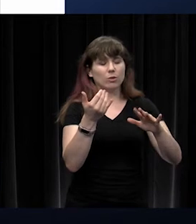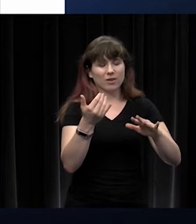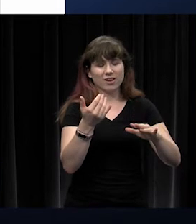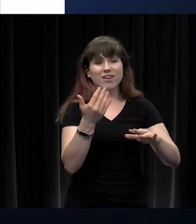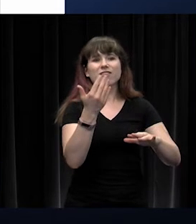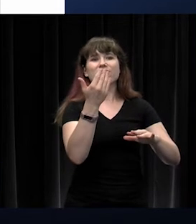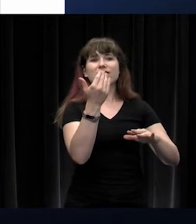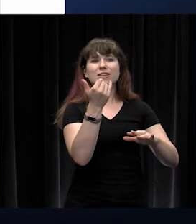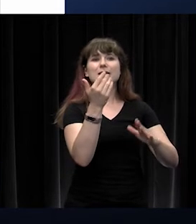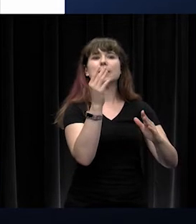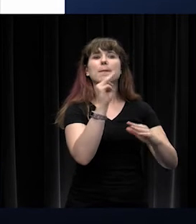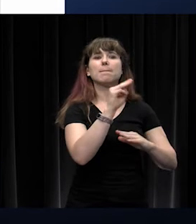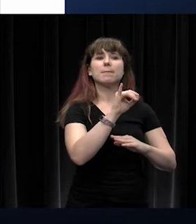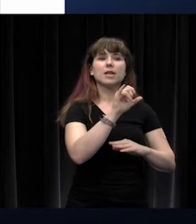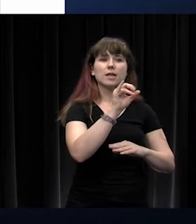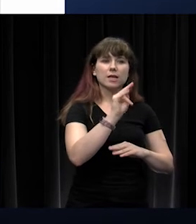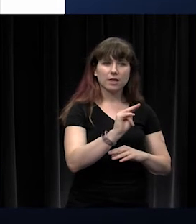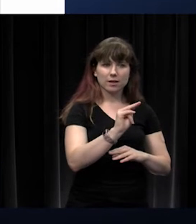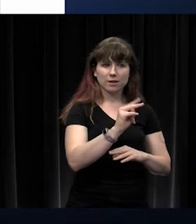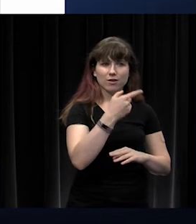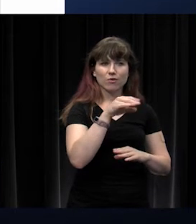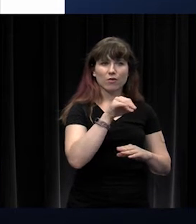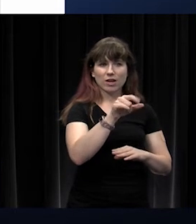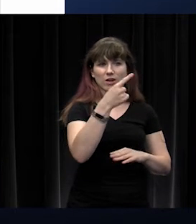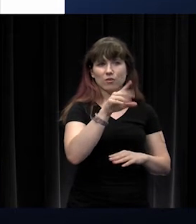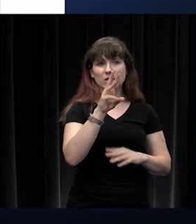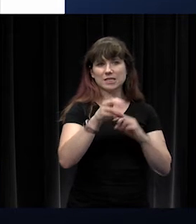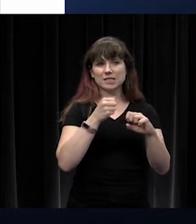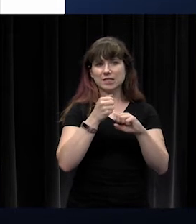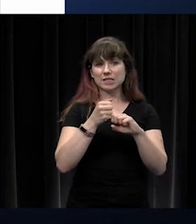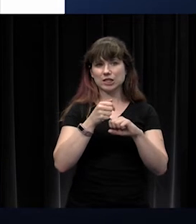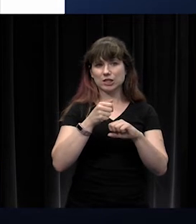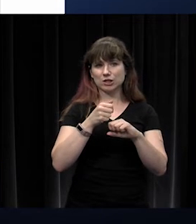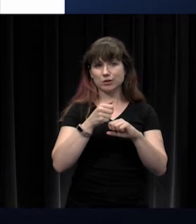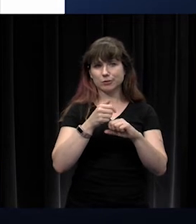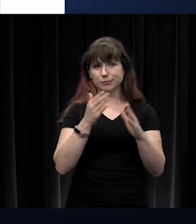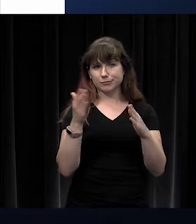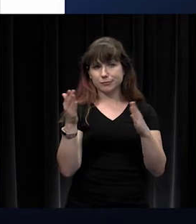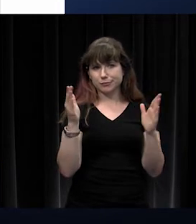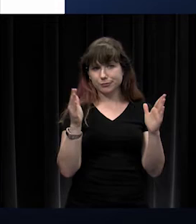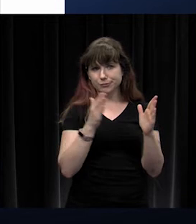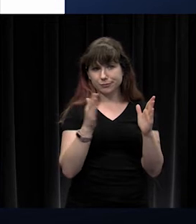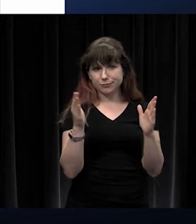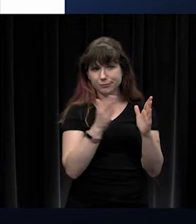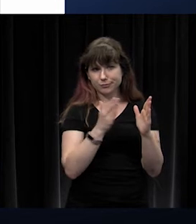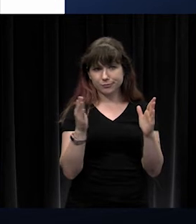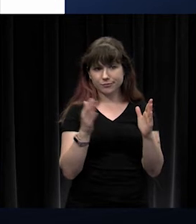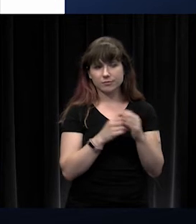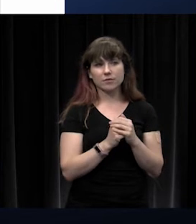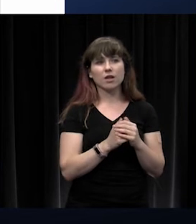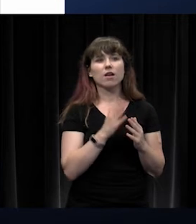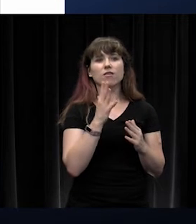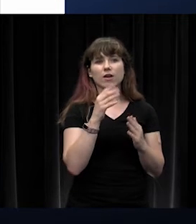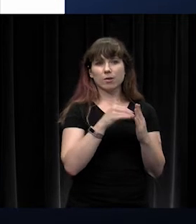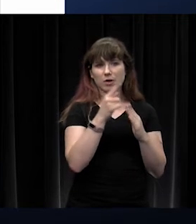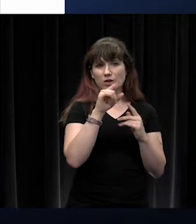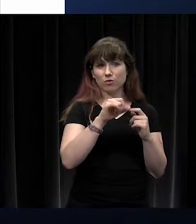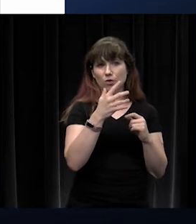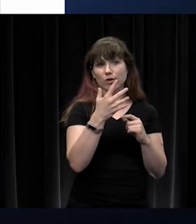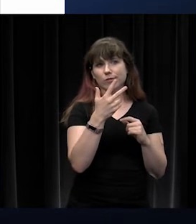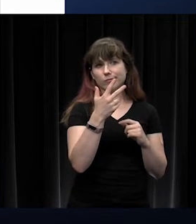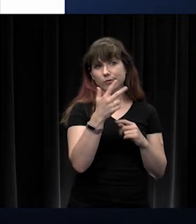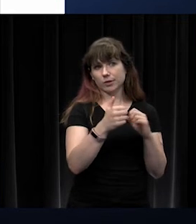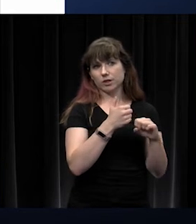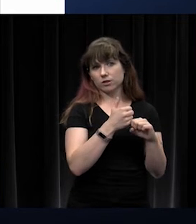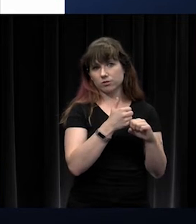$15 million of technology essentially being financed for a 6-year term. So as you can see on the graph, the $5 million for each of the next 3 years,